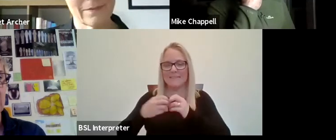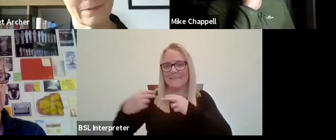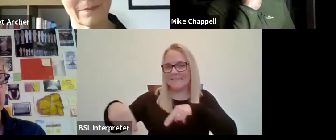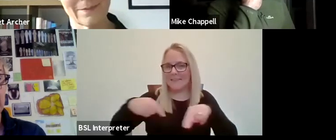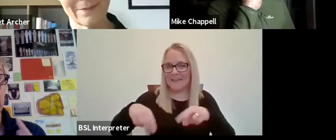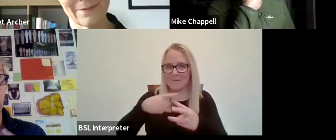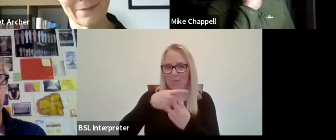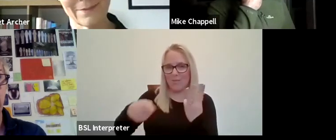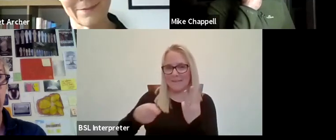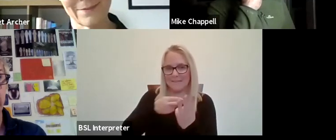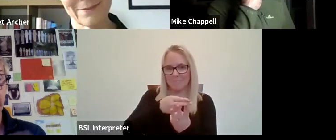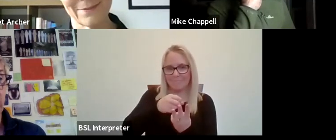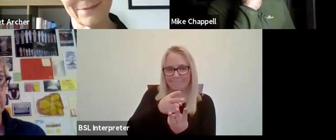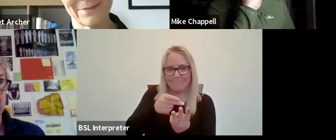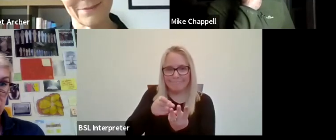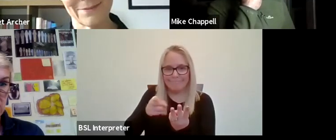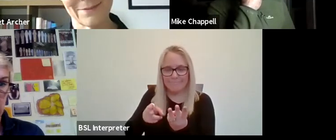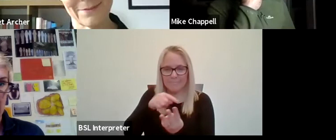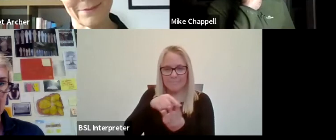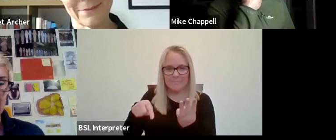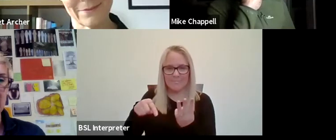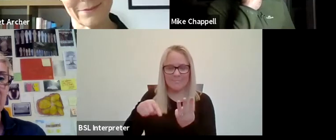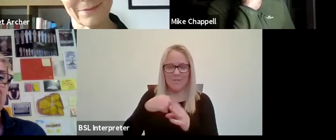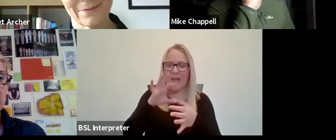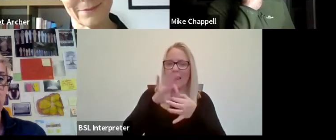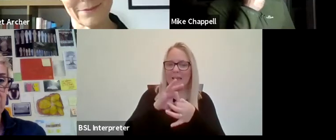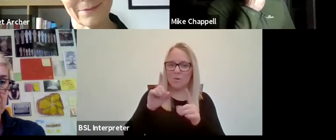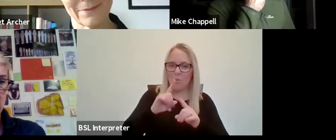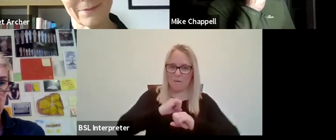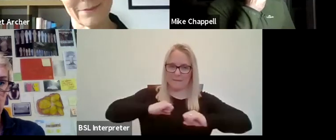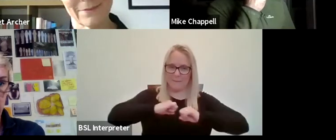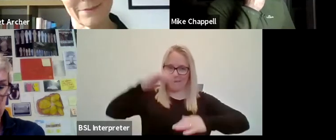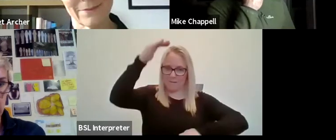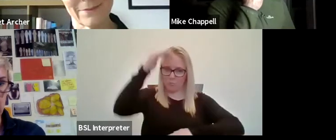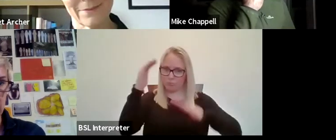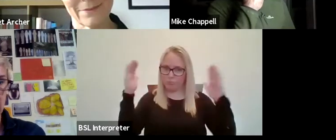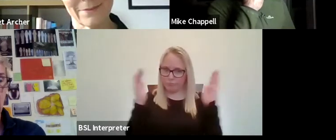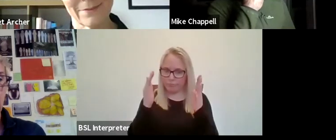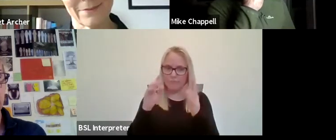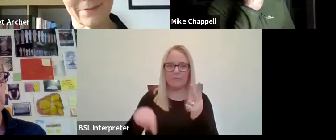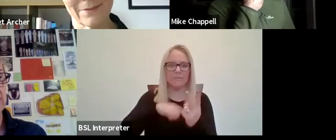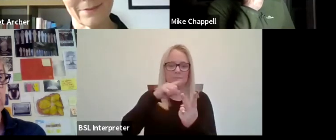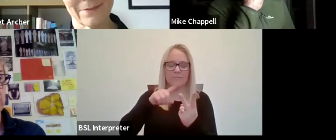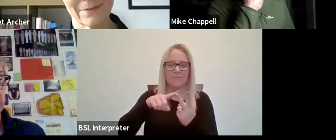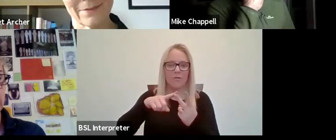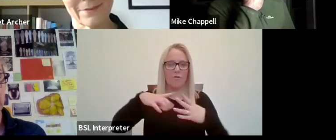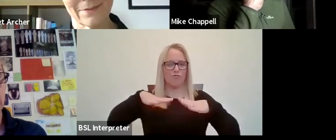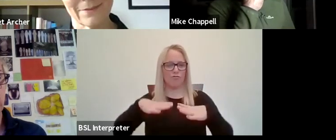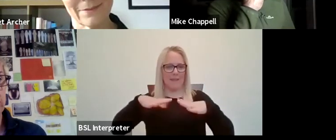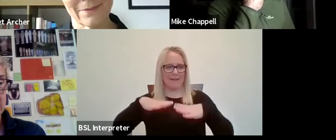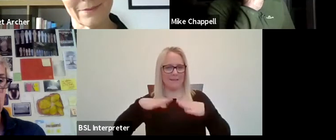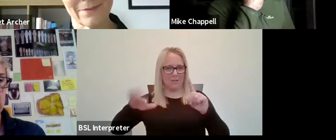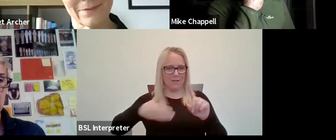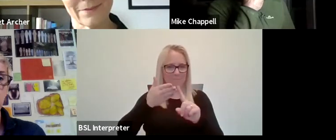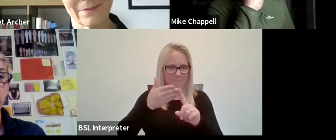on the parameters of the space, this relaxation principle, which was basically we developed